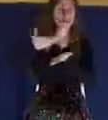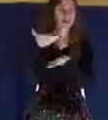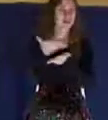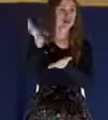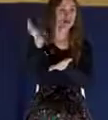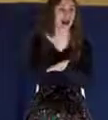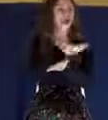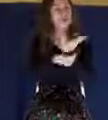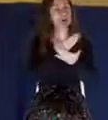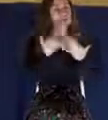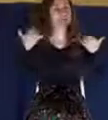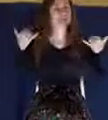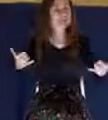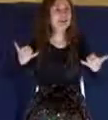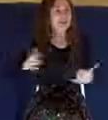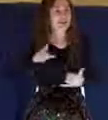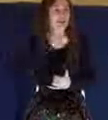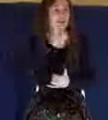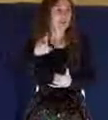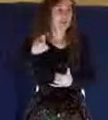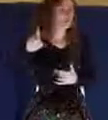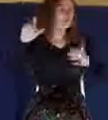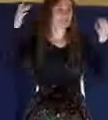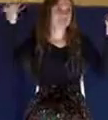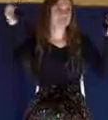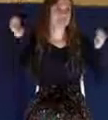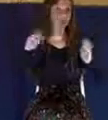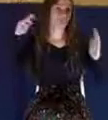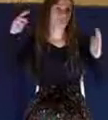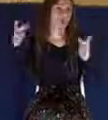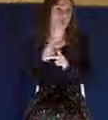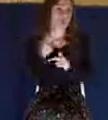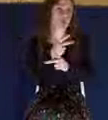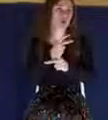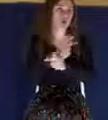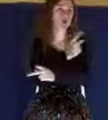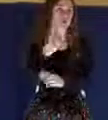day, but it's one of the most evil things I've ever heard.